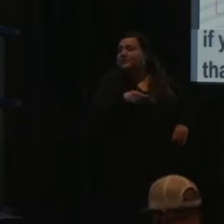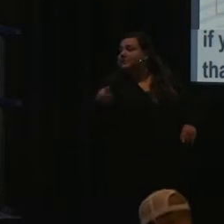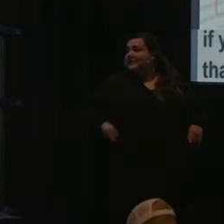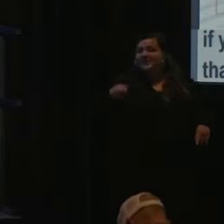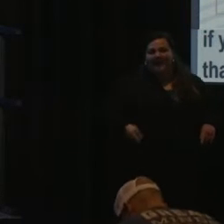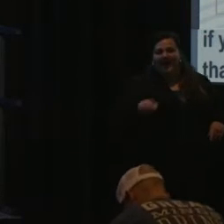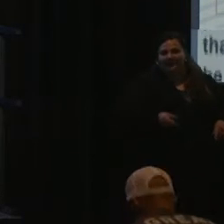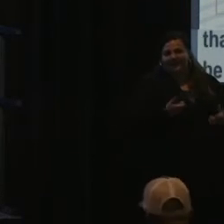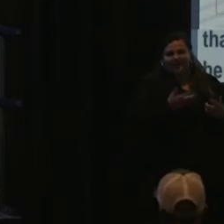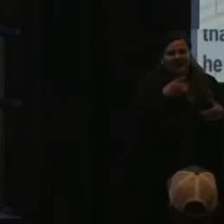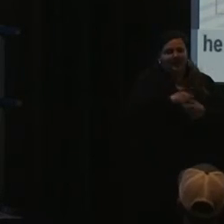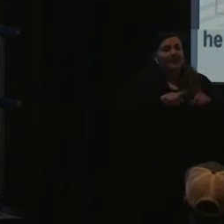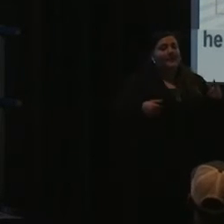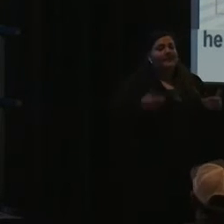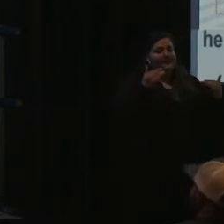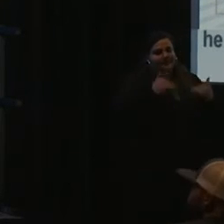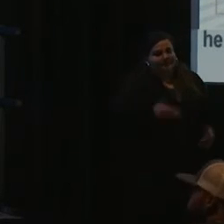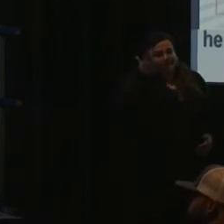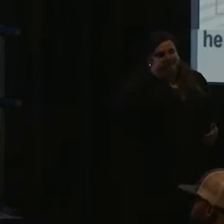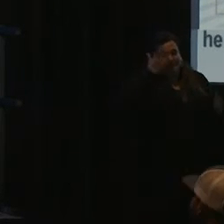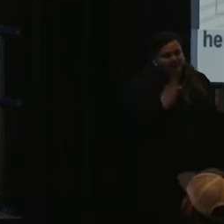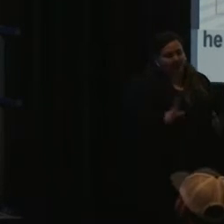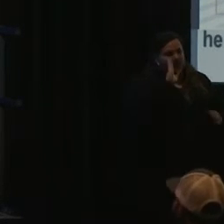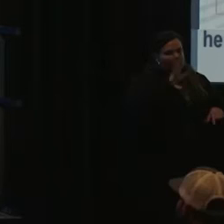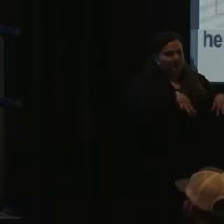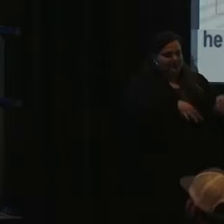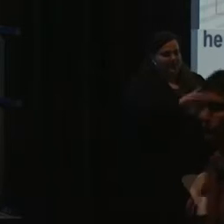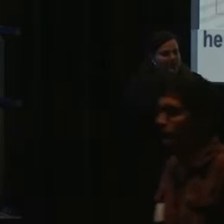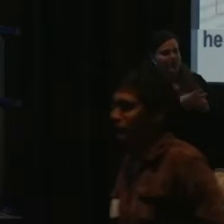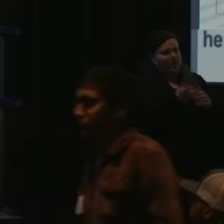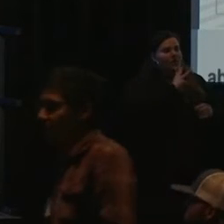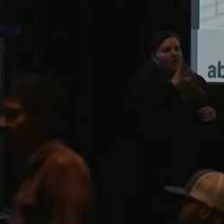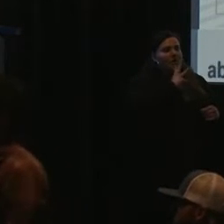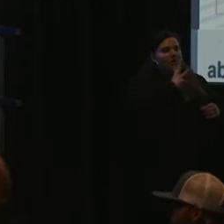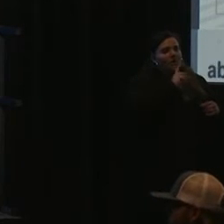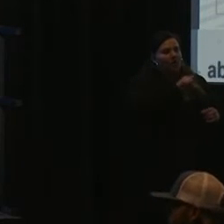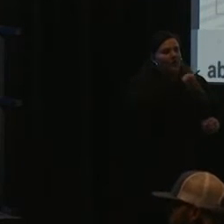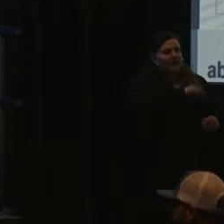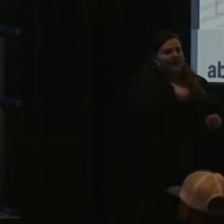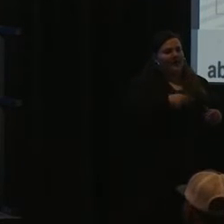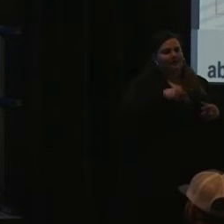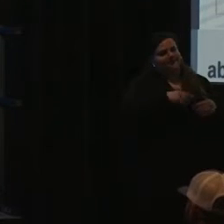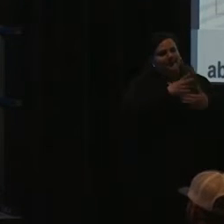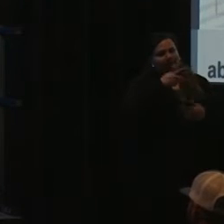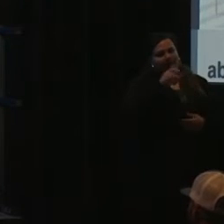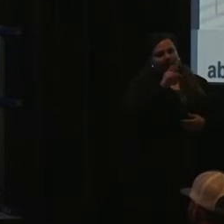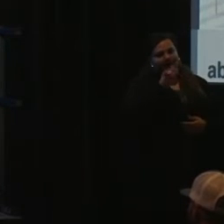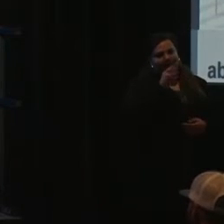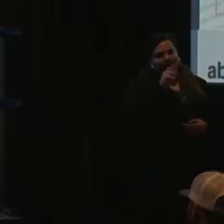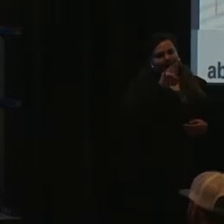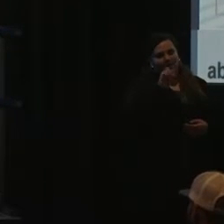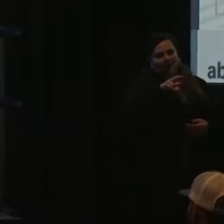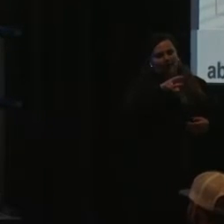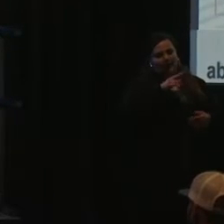Moving along, our next speaker will be talking about water quality and pollinator habitat. And with us we have Marlowe